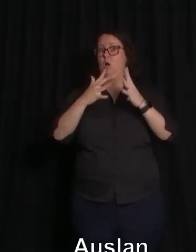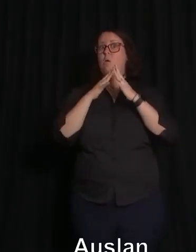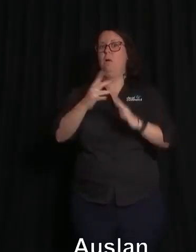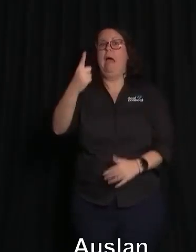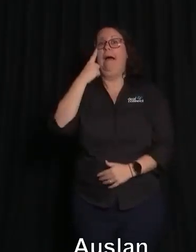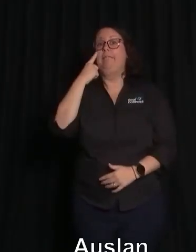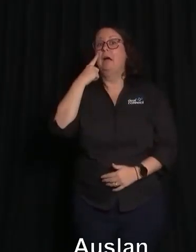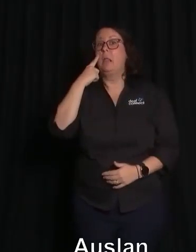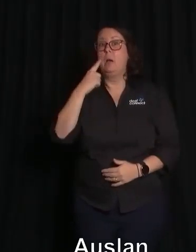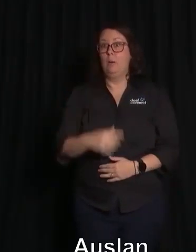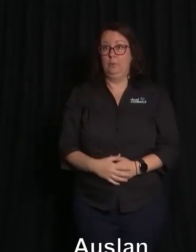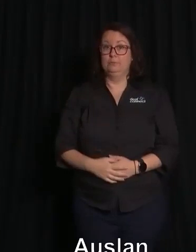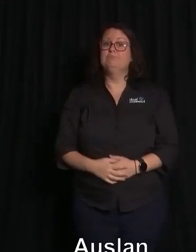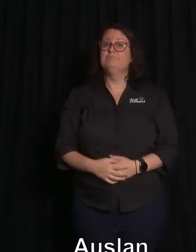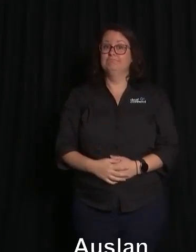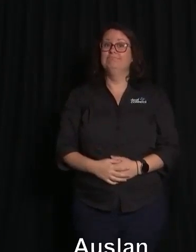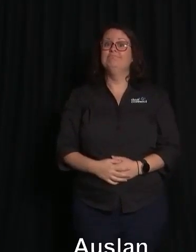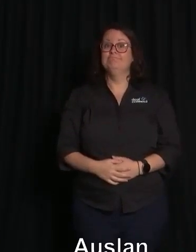TikTok.